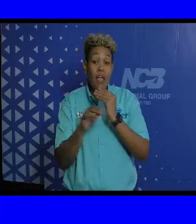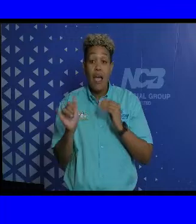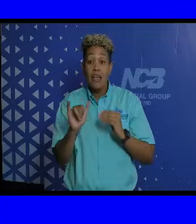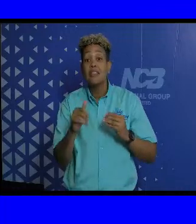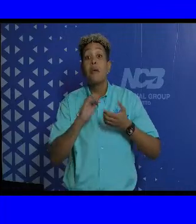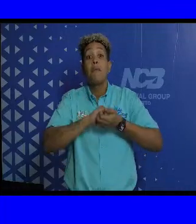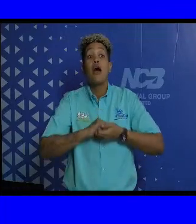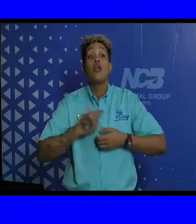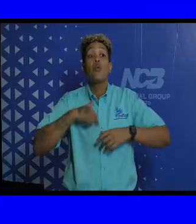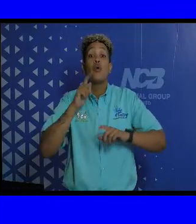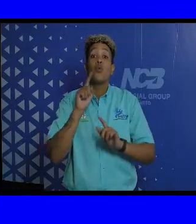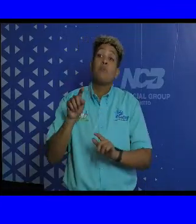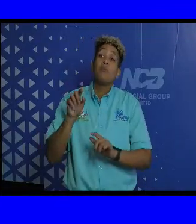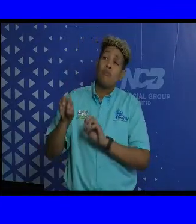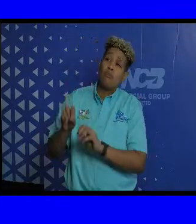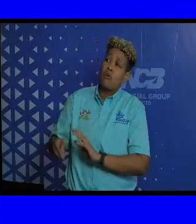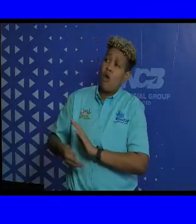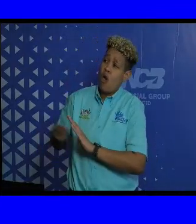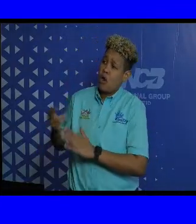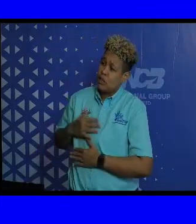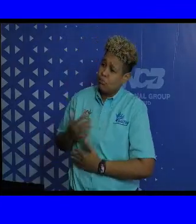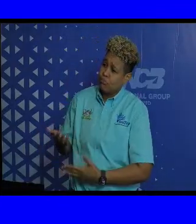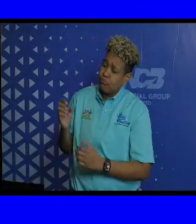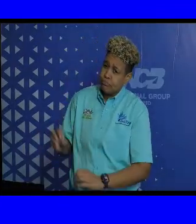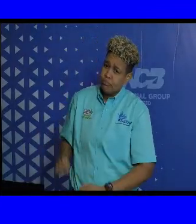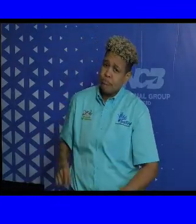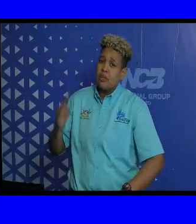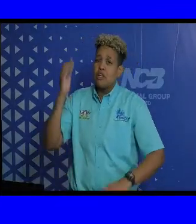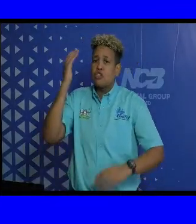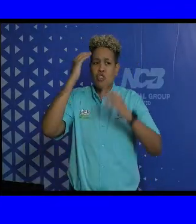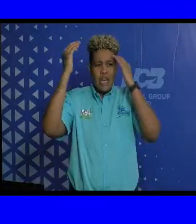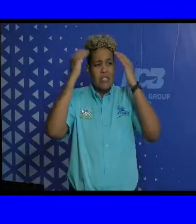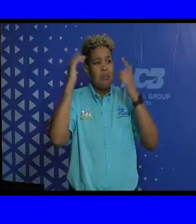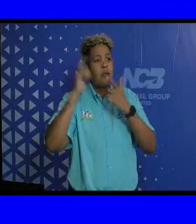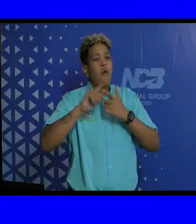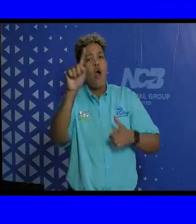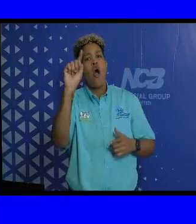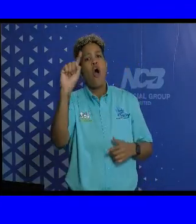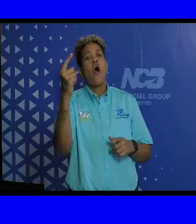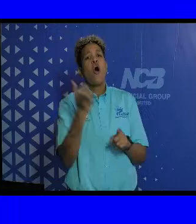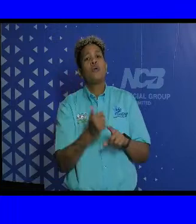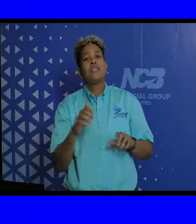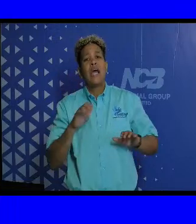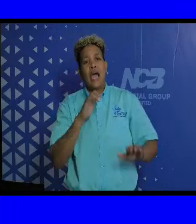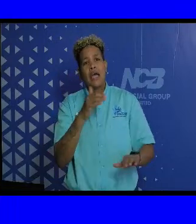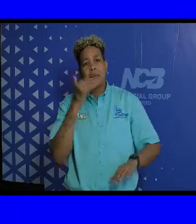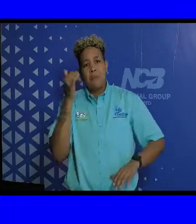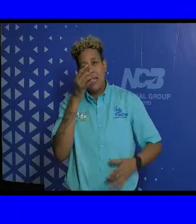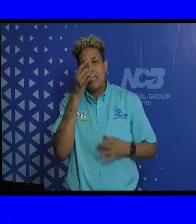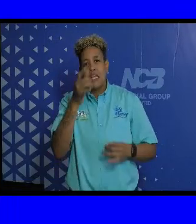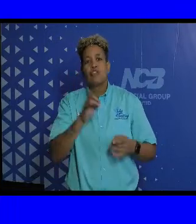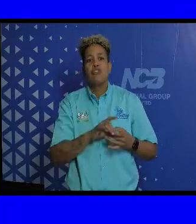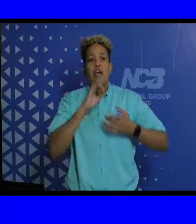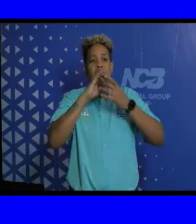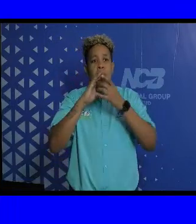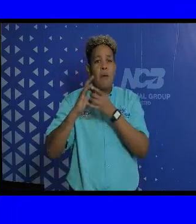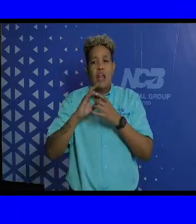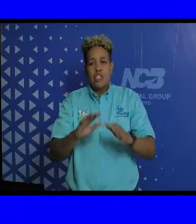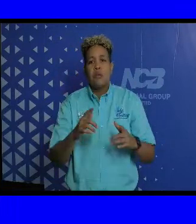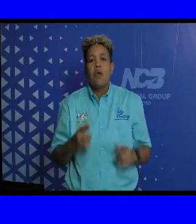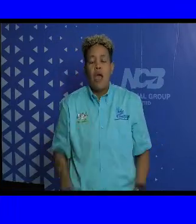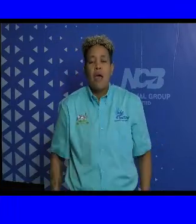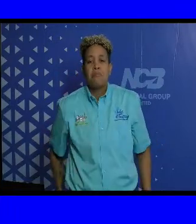partners, we report to you honestly, transparently, and always act in the best interest of the partnership.